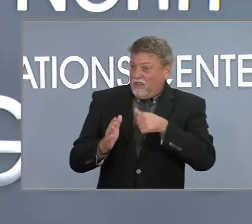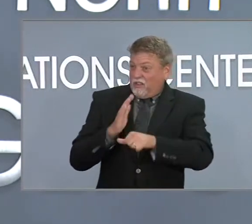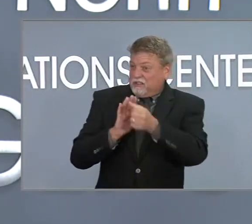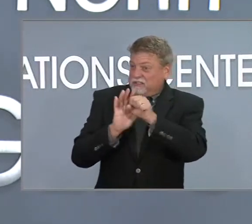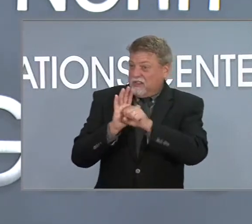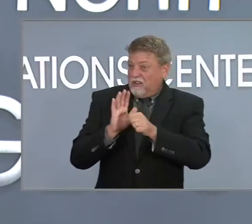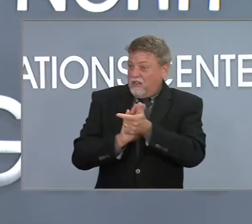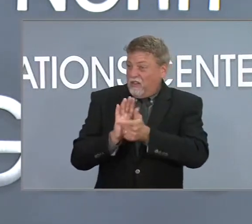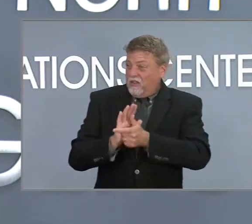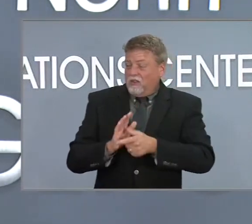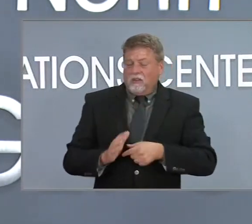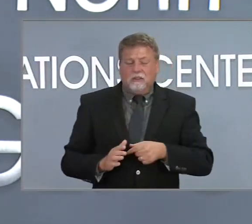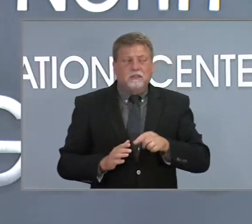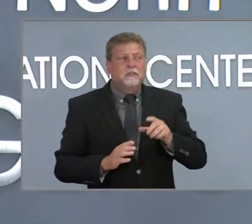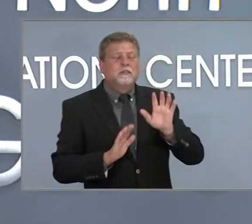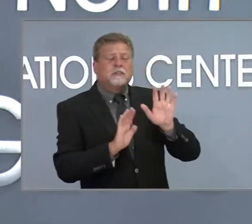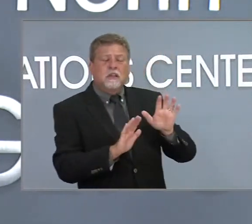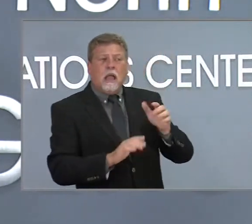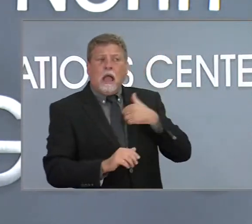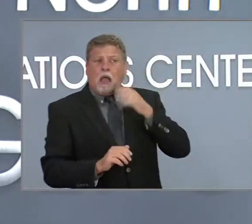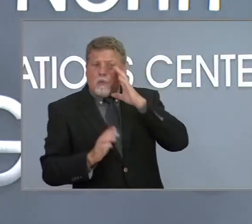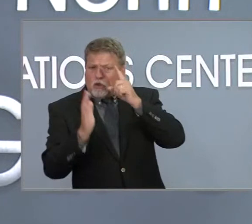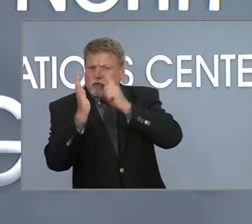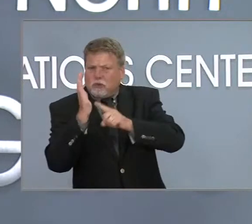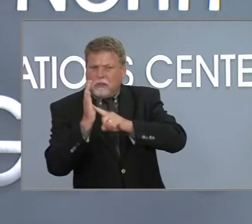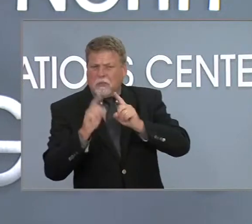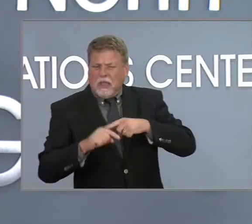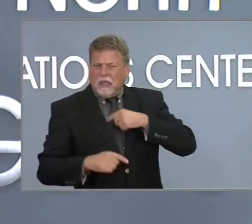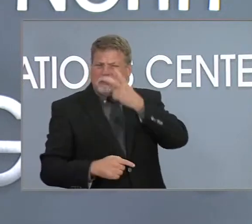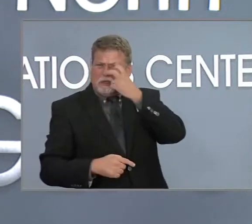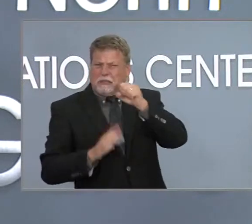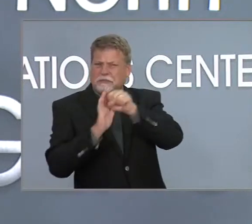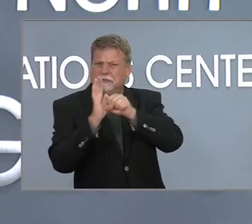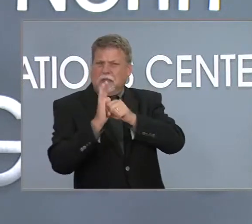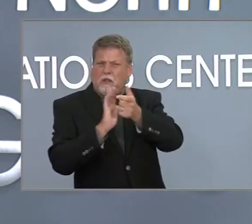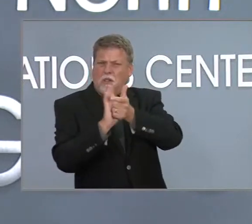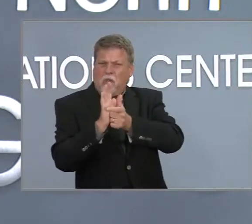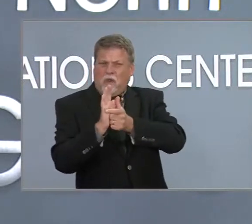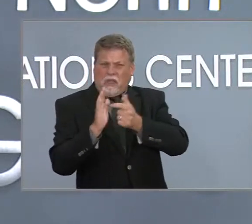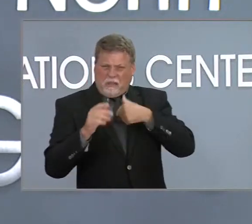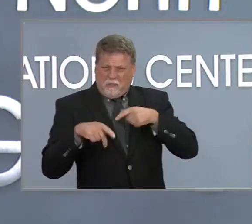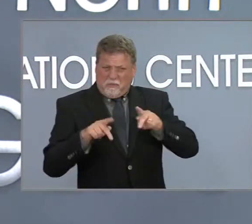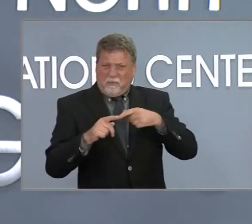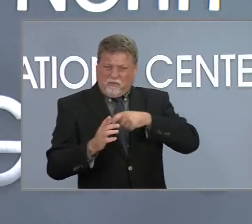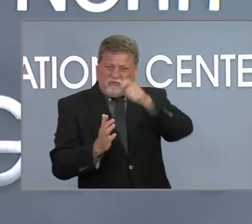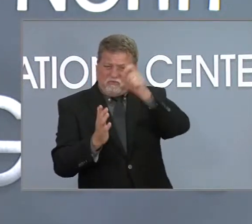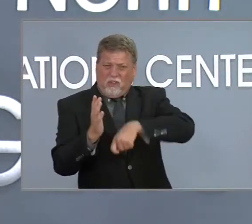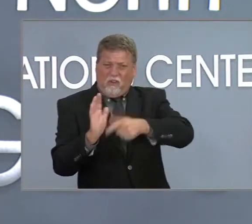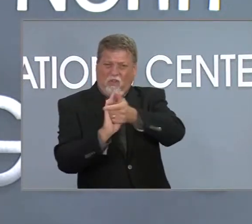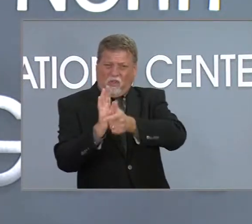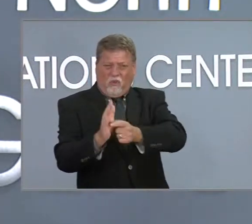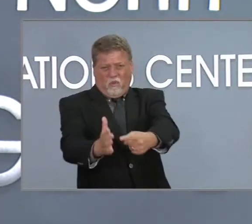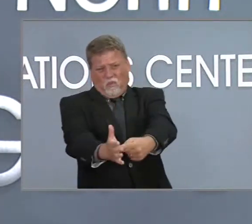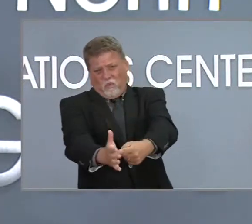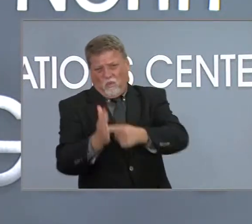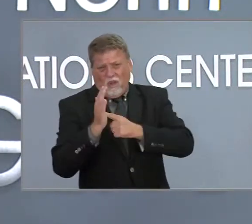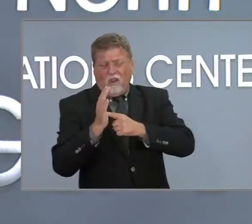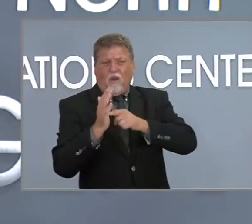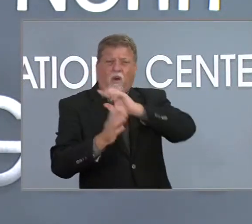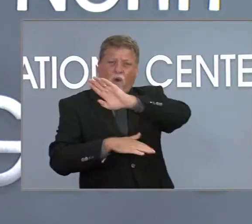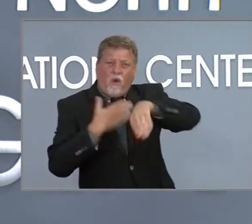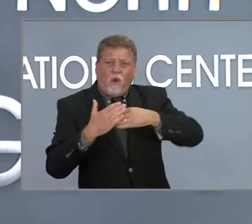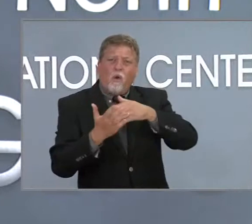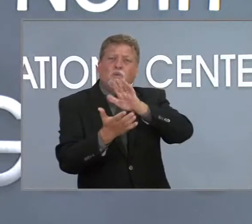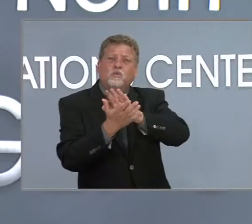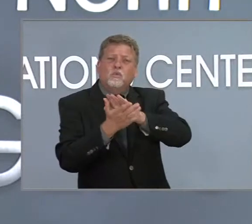is now that you can put in a virtual learning option, but I will look at that and